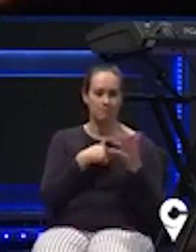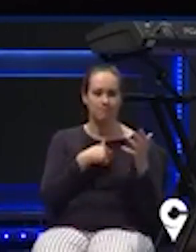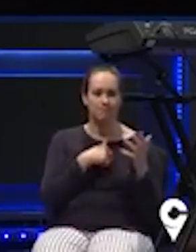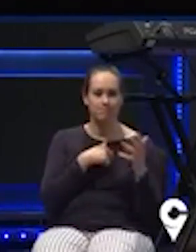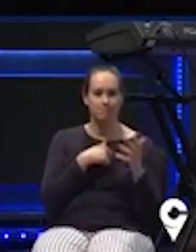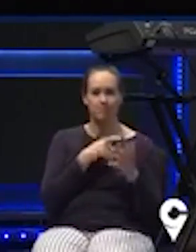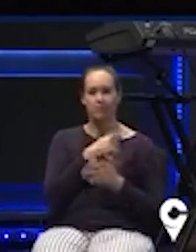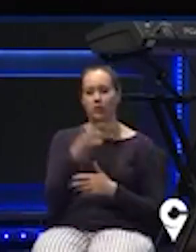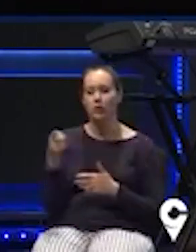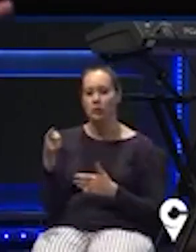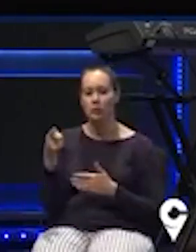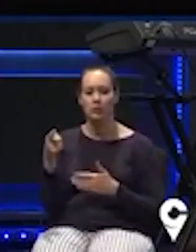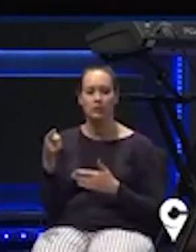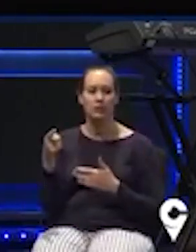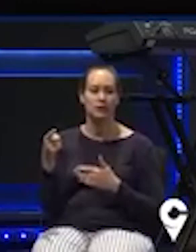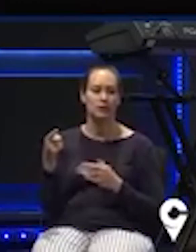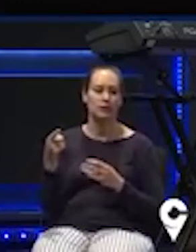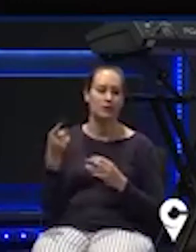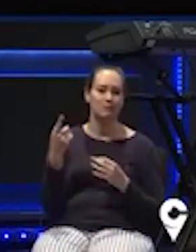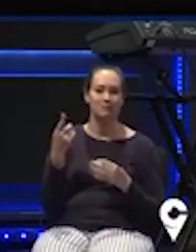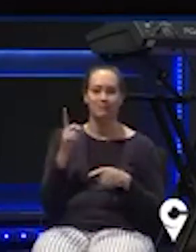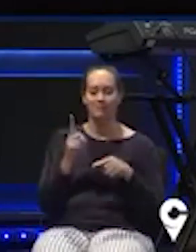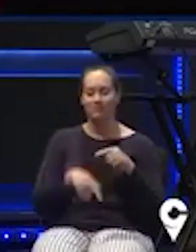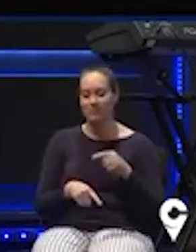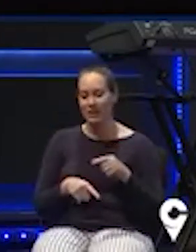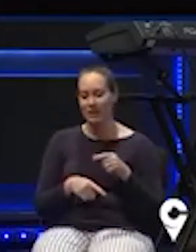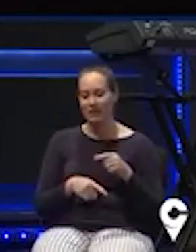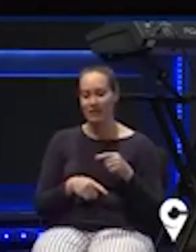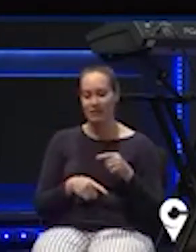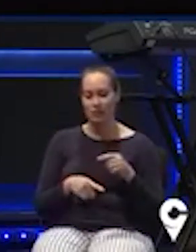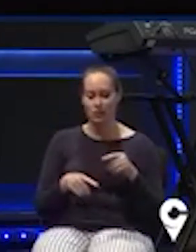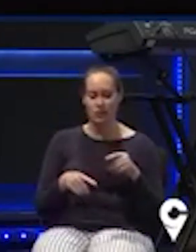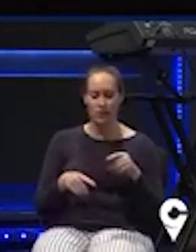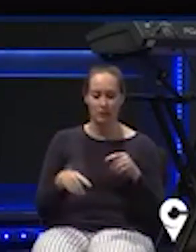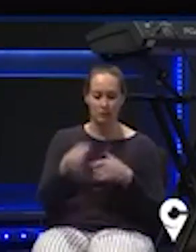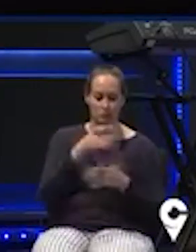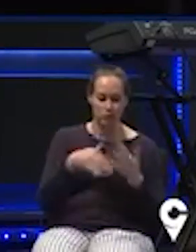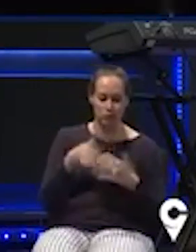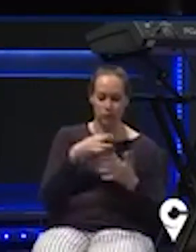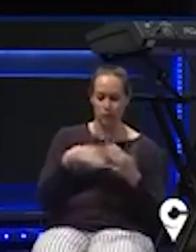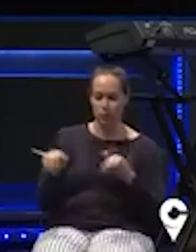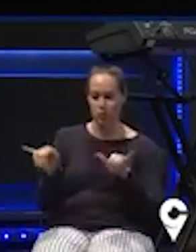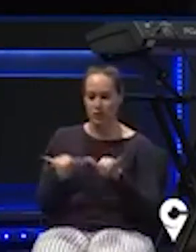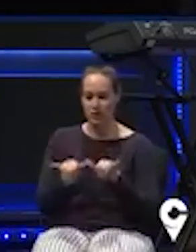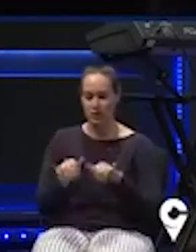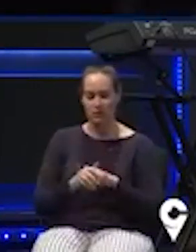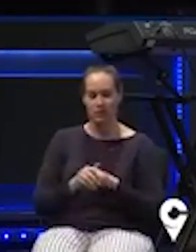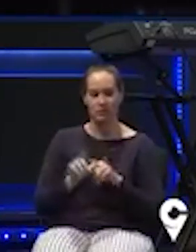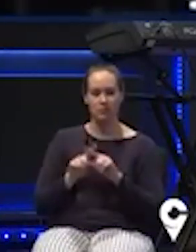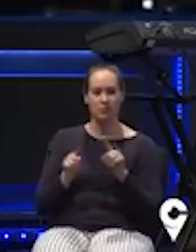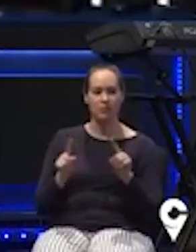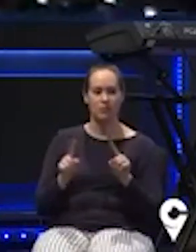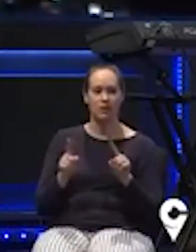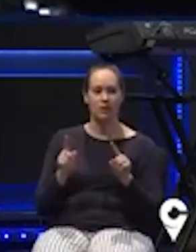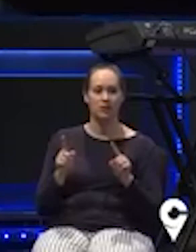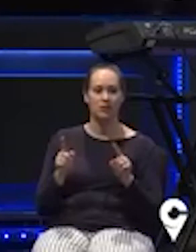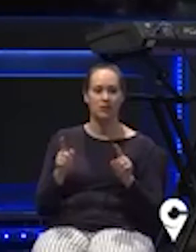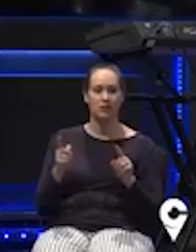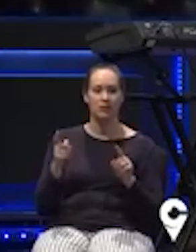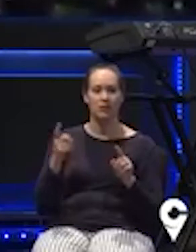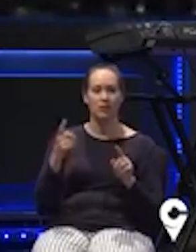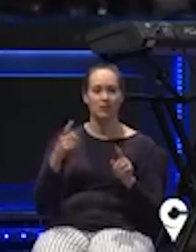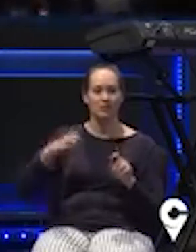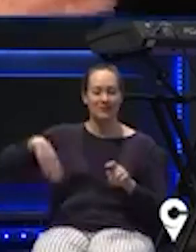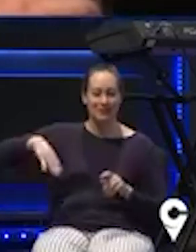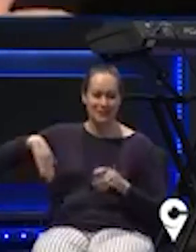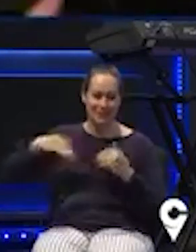you're accommodating. We're not able to do the social distancing, but we have yet to bring prayer partners back because we're still hesitant with some of that.